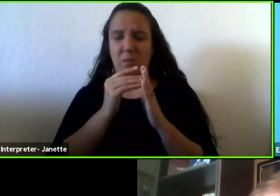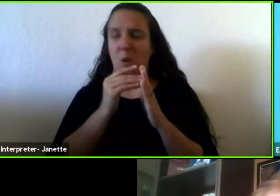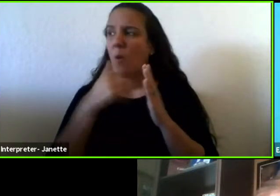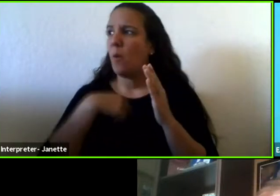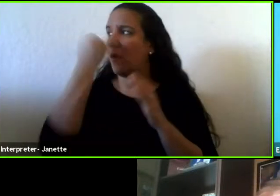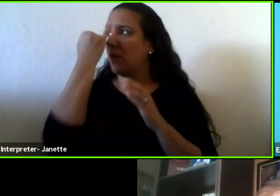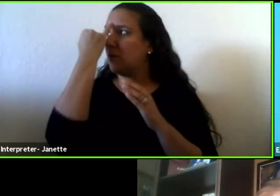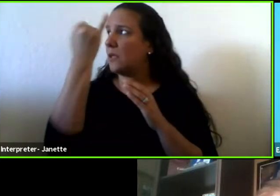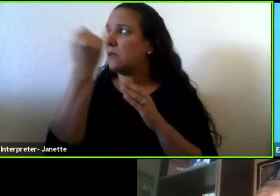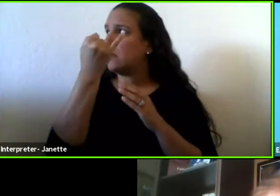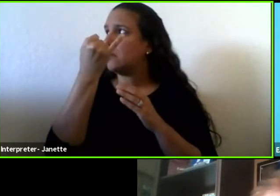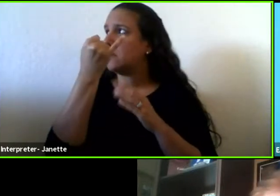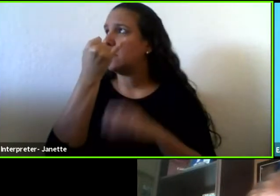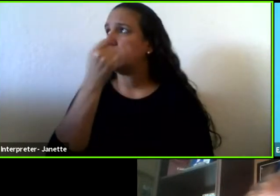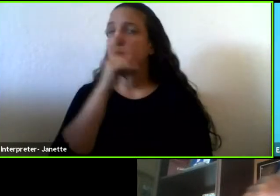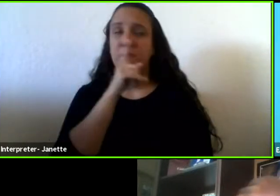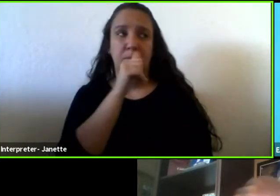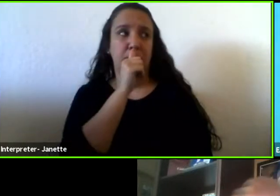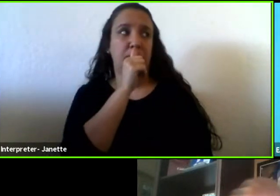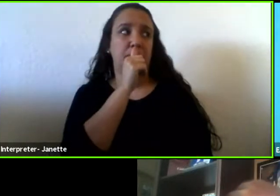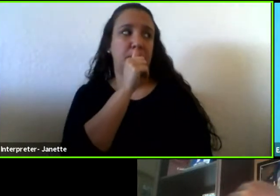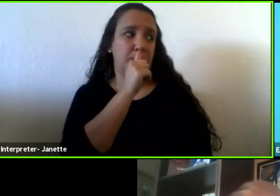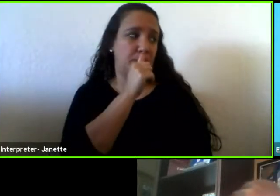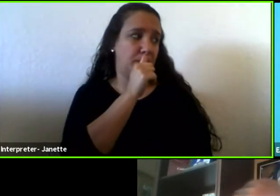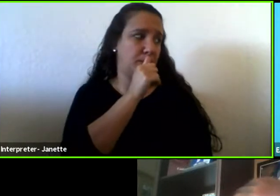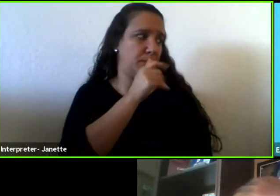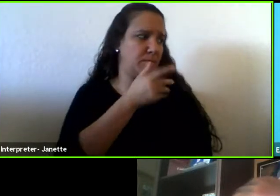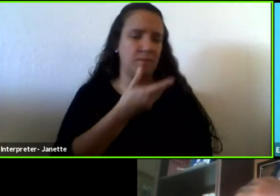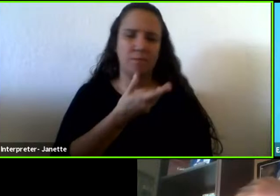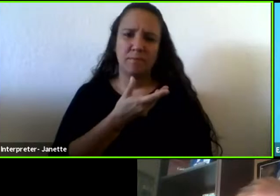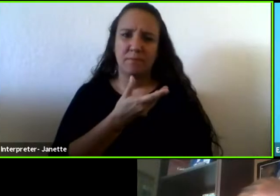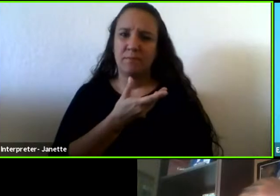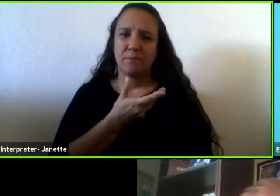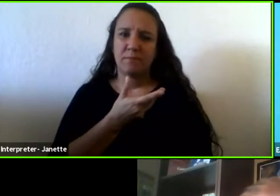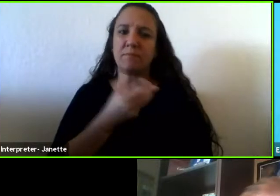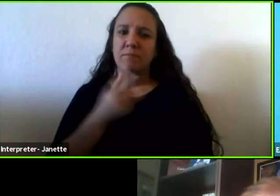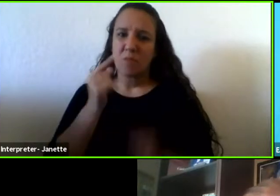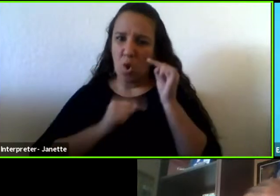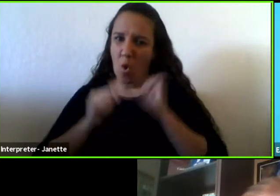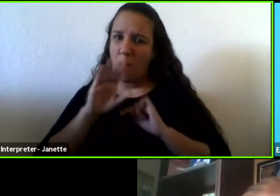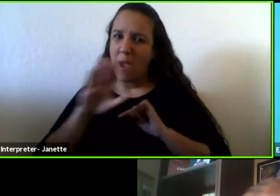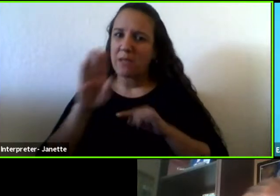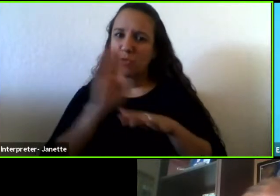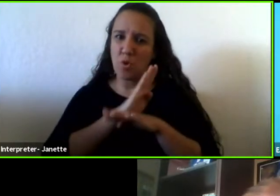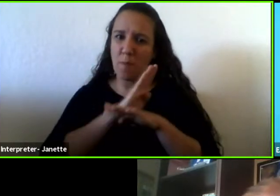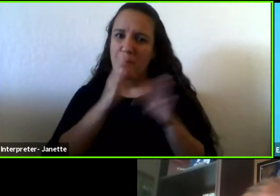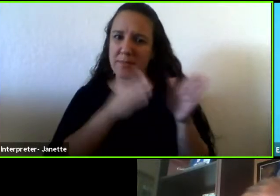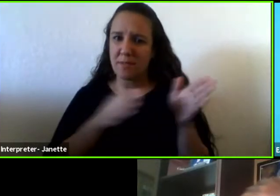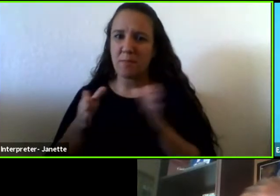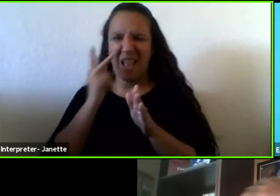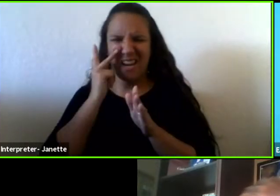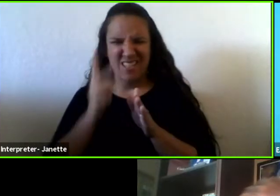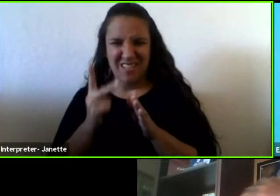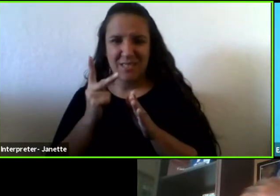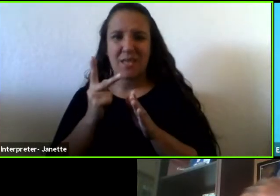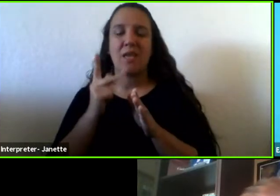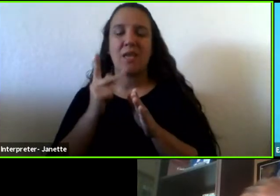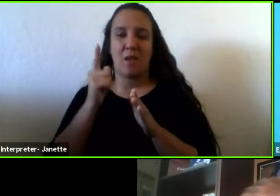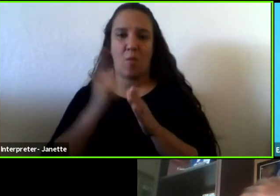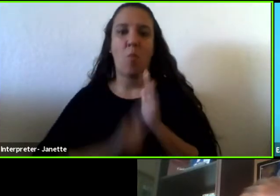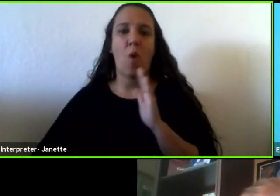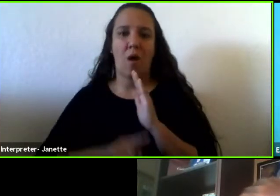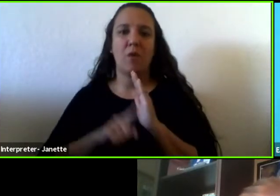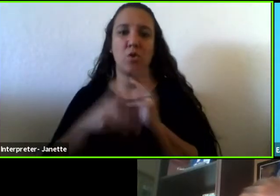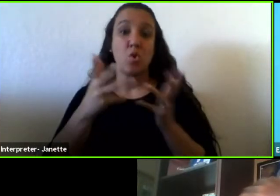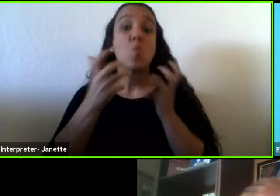them. And then go back to look at what you had, maybe when it was your business plan and what you thought you were going to be doing. And I know a lot of people that have actually found answers